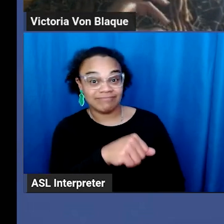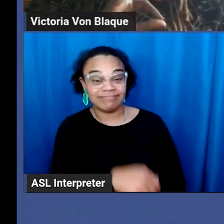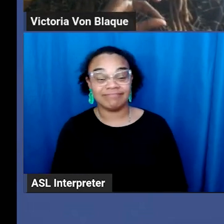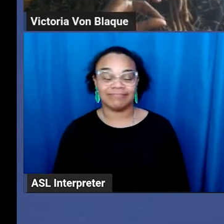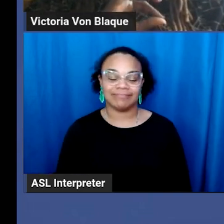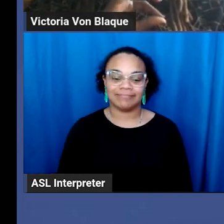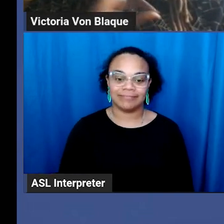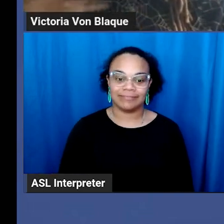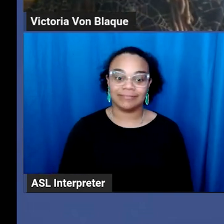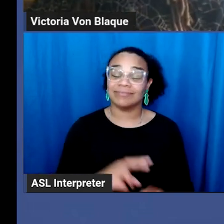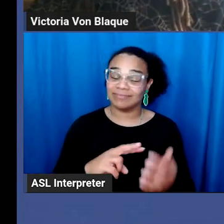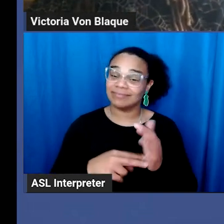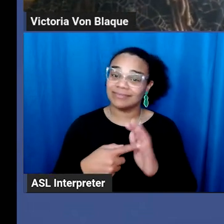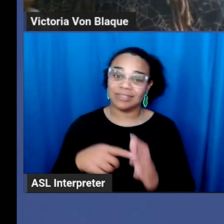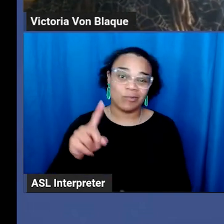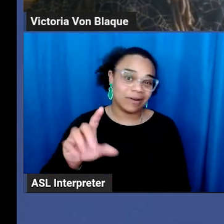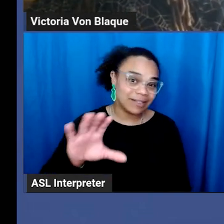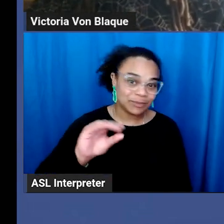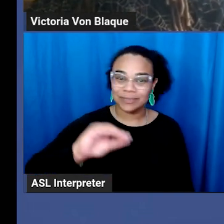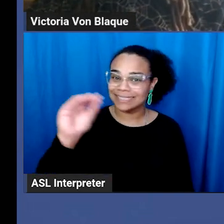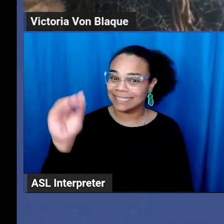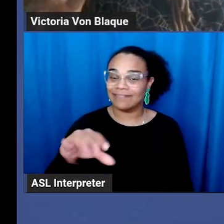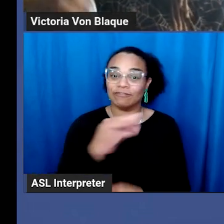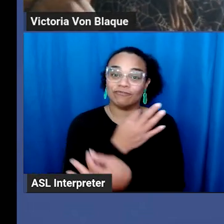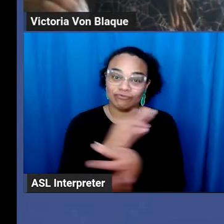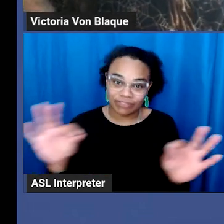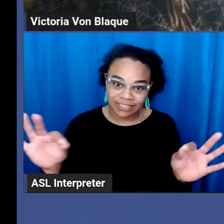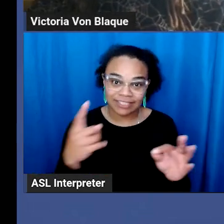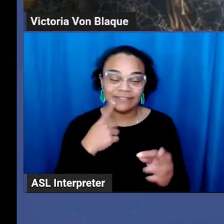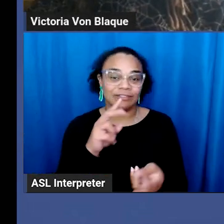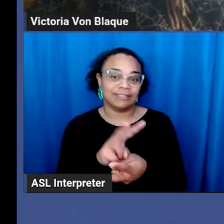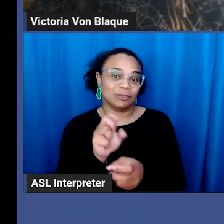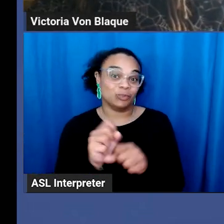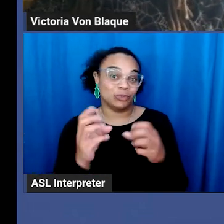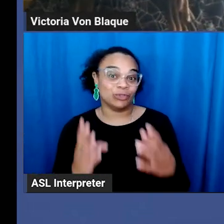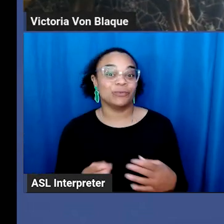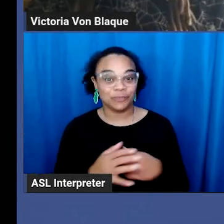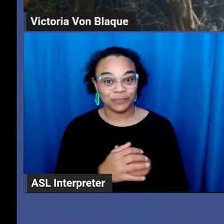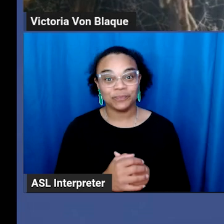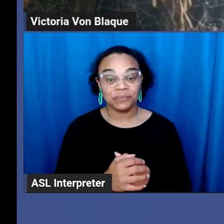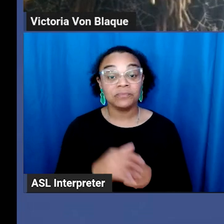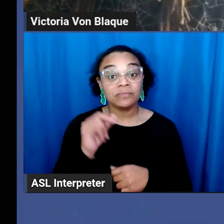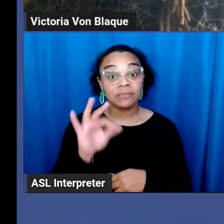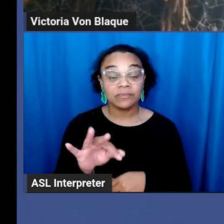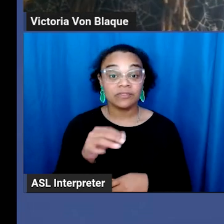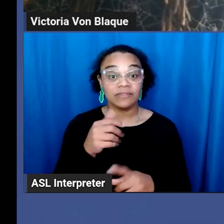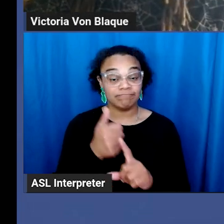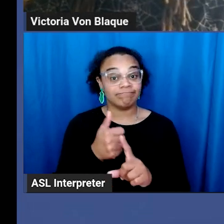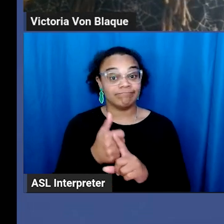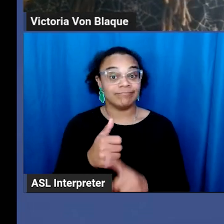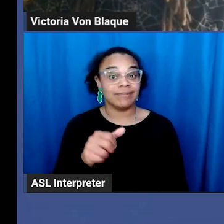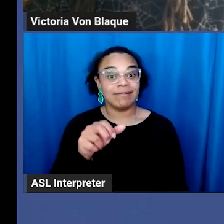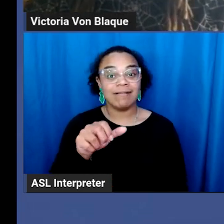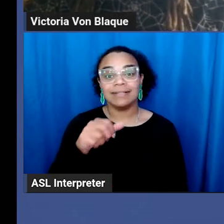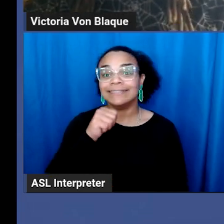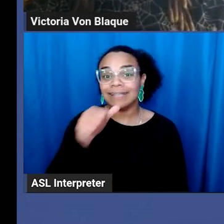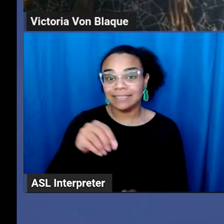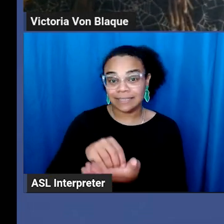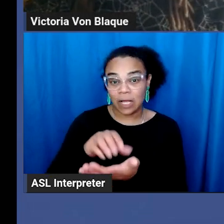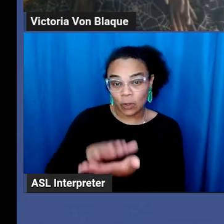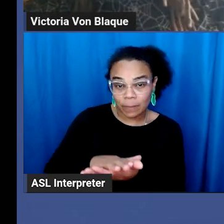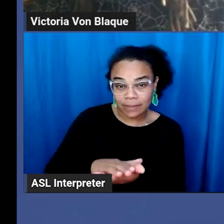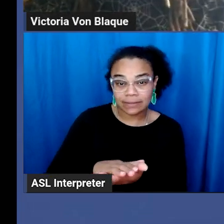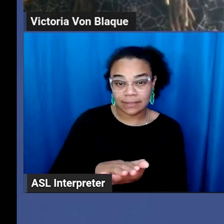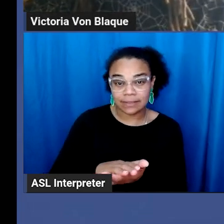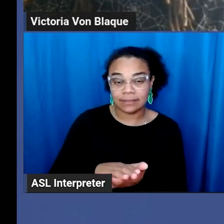So it is 100% free for any sex worker. If you are undocumented or just